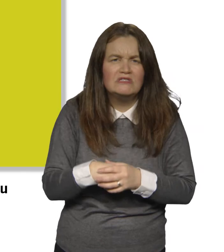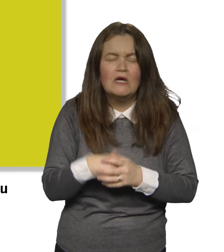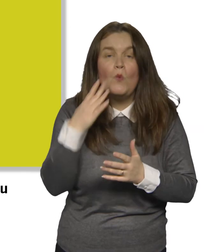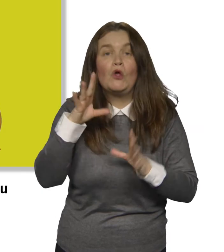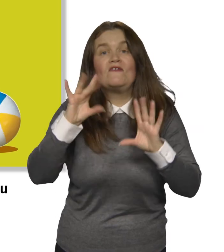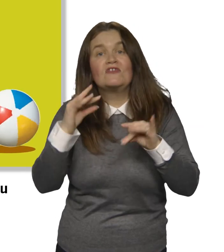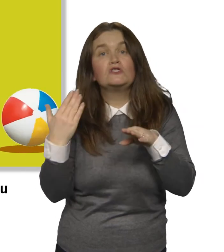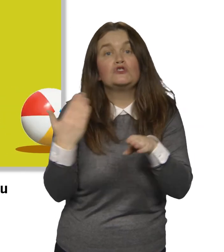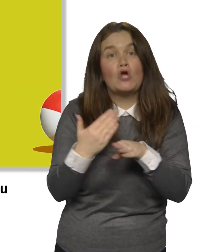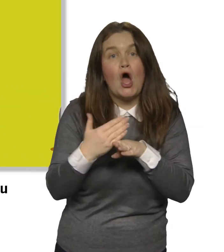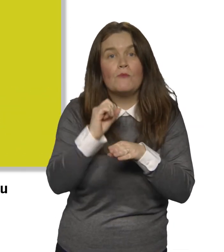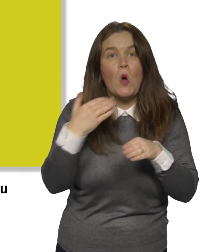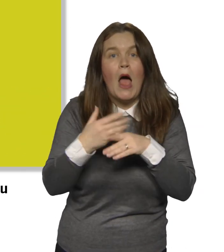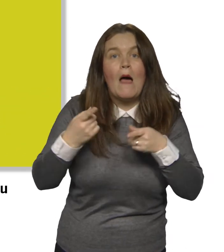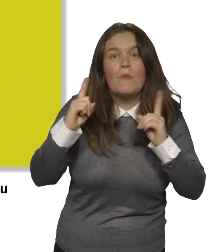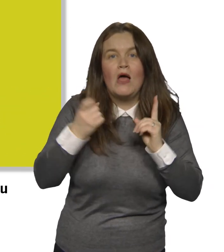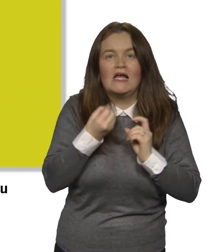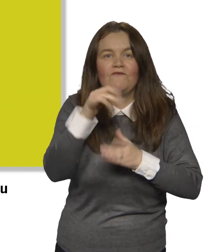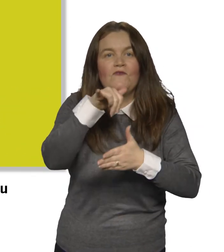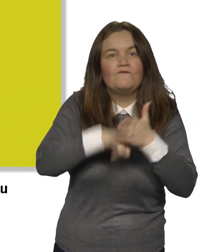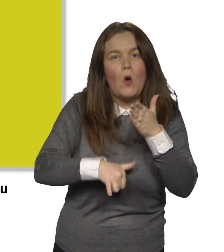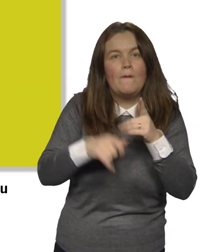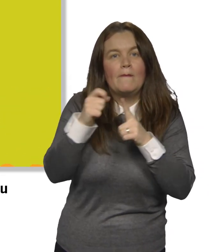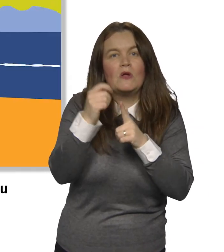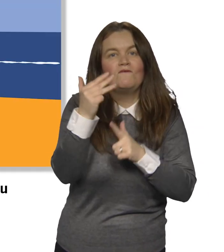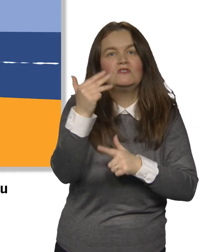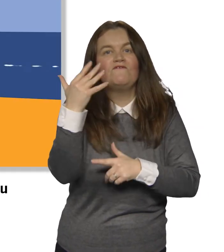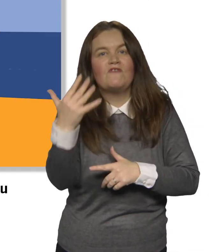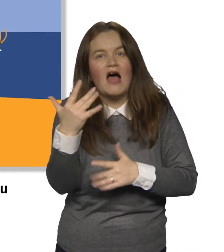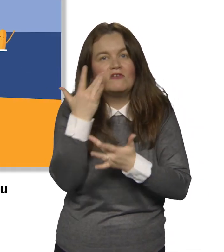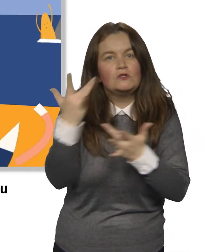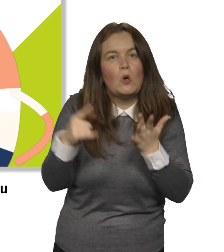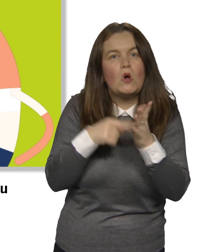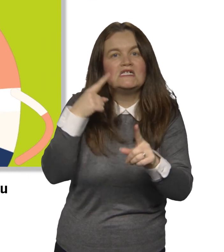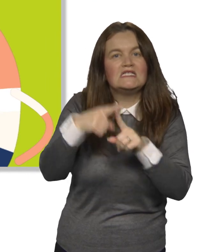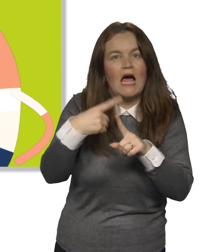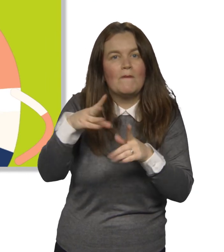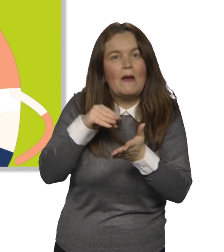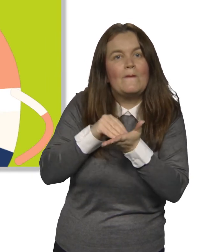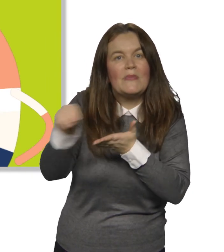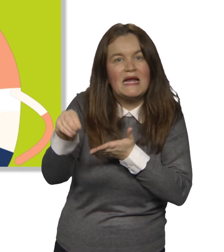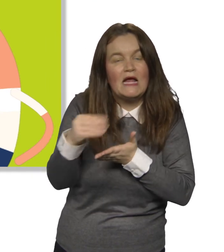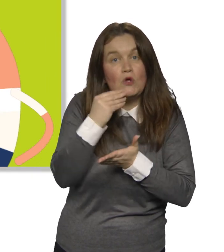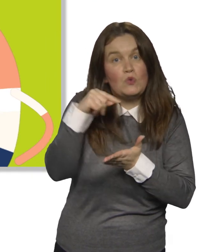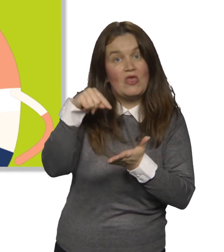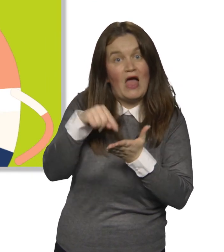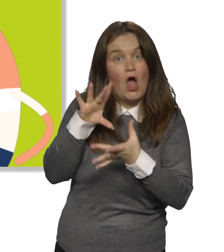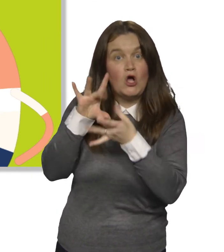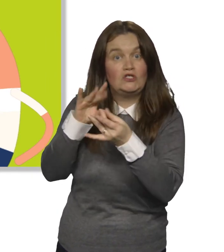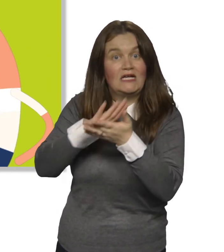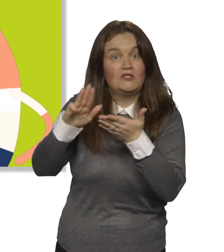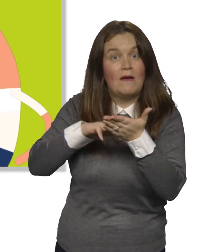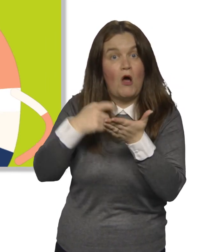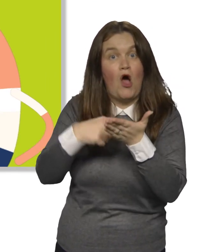finish your job, your employer will give you a form called a P45, showing the tax you've paid. You can use this to contact